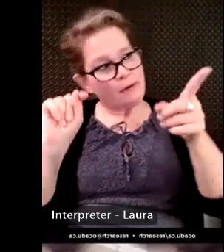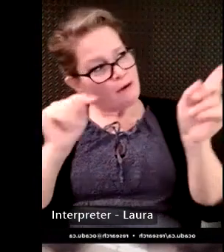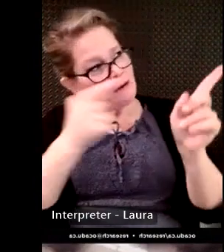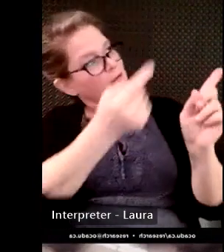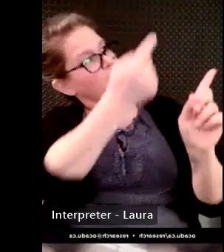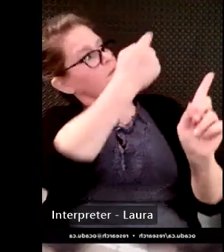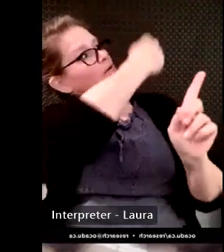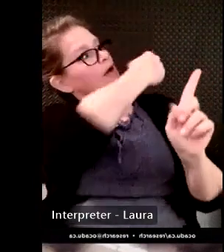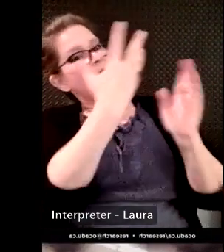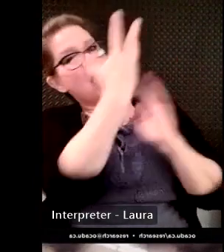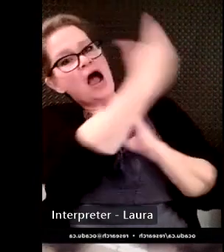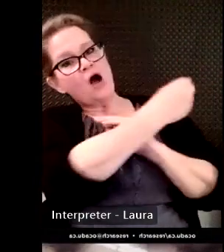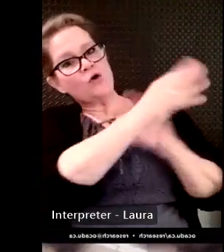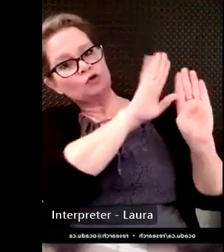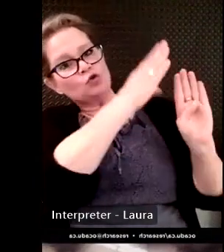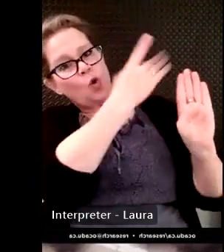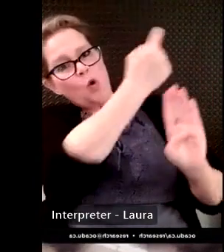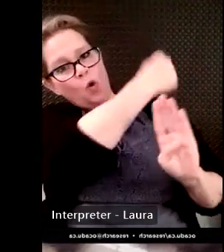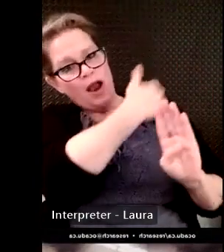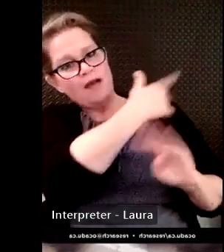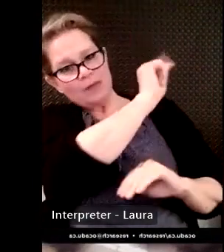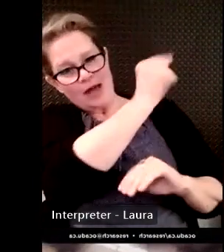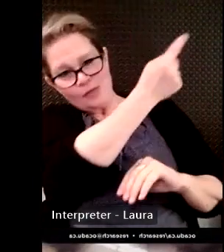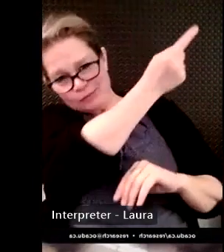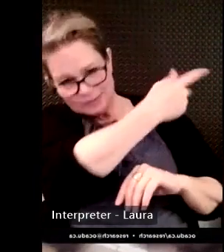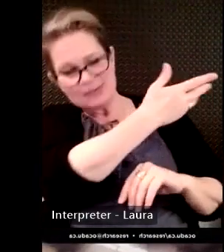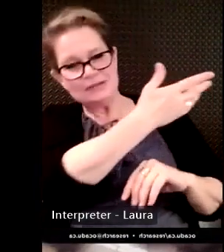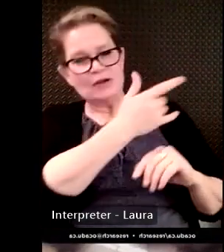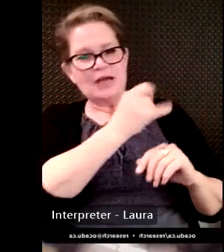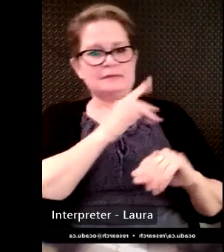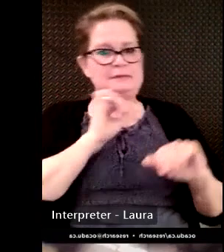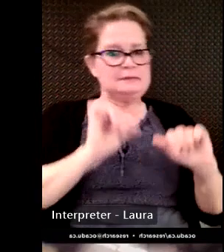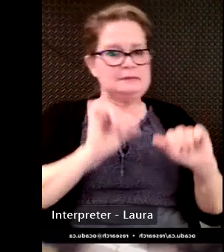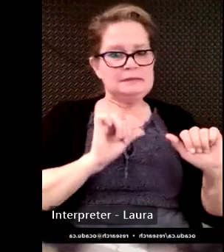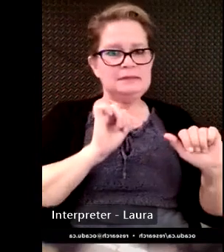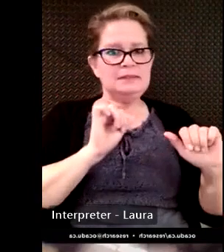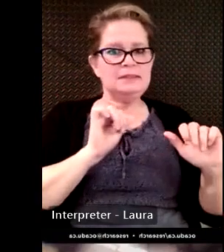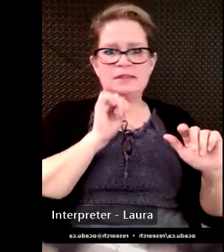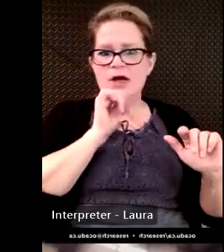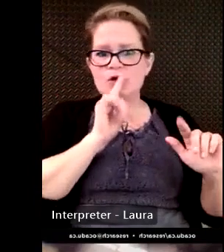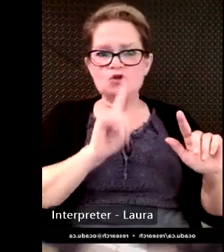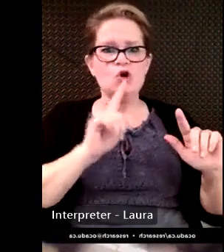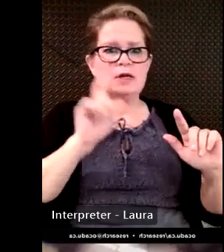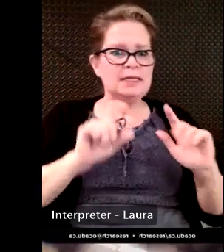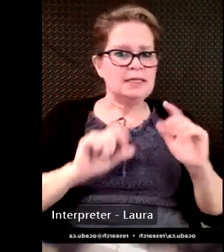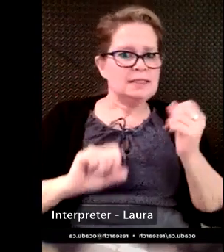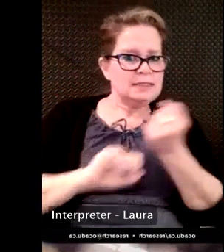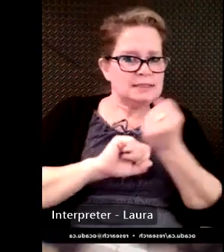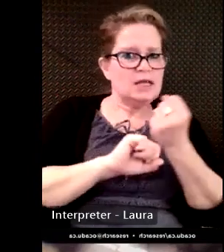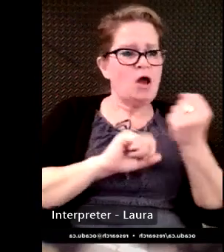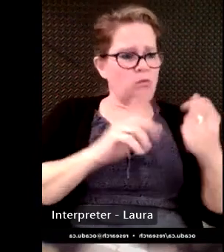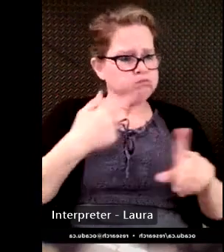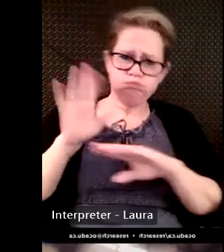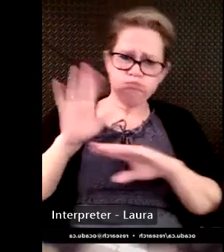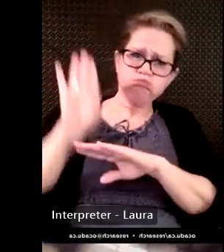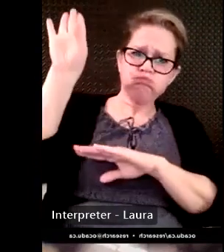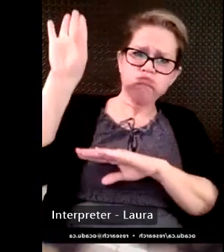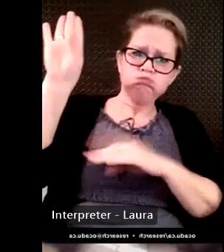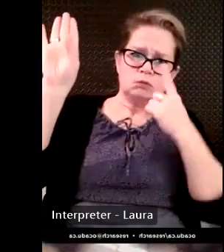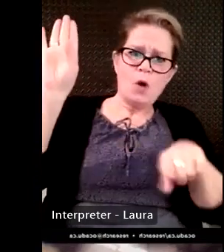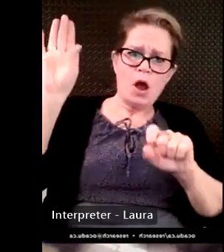just raise your hand and someone can help you out with that. I'd also like to let all the speakers know, and of course any questions that come